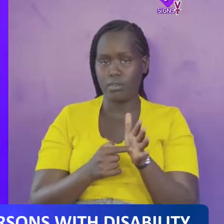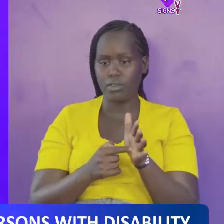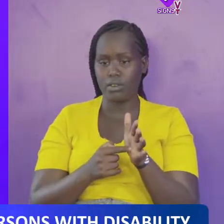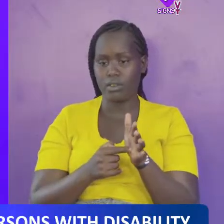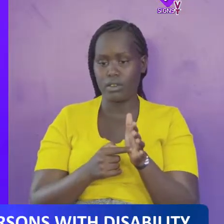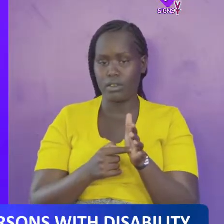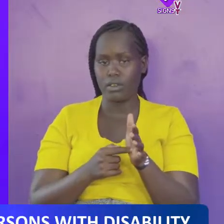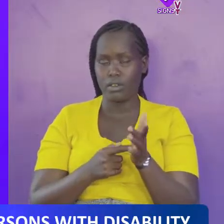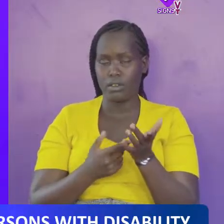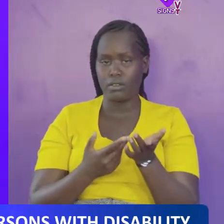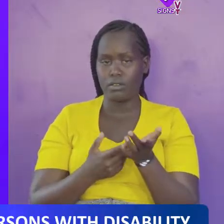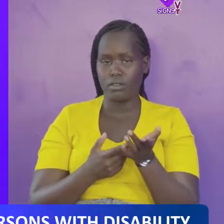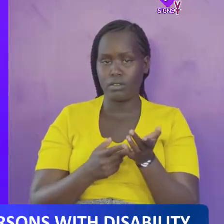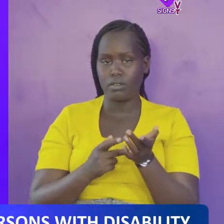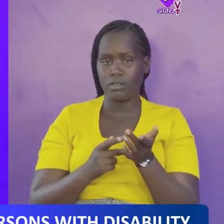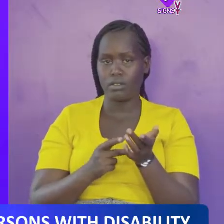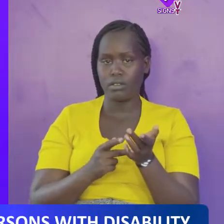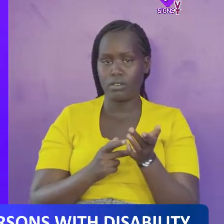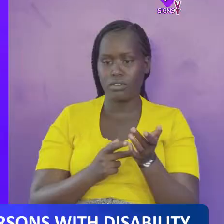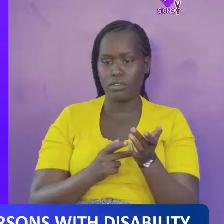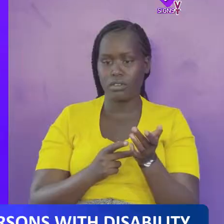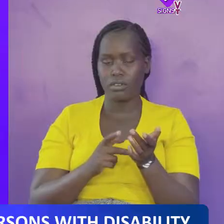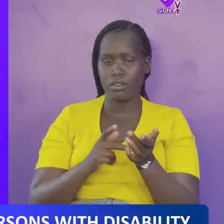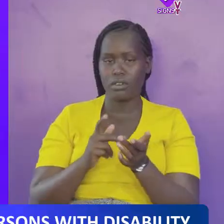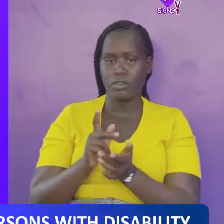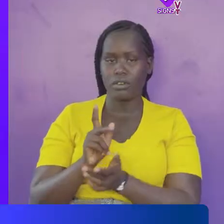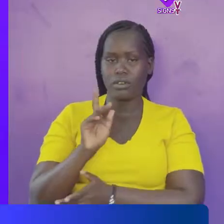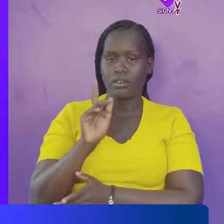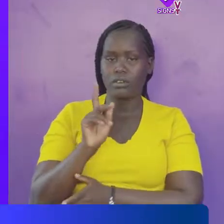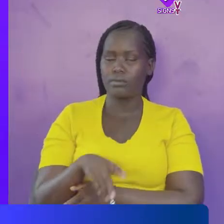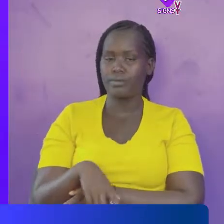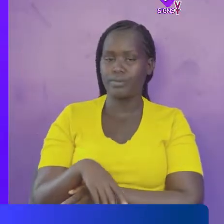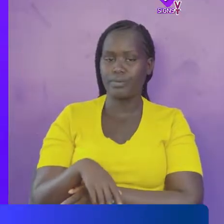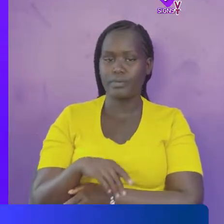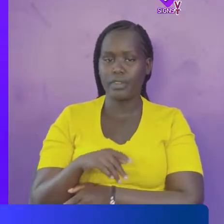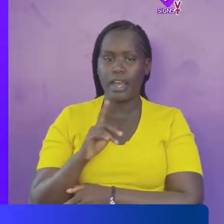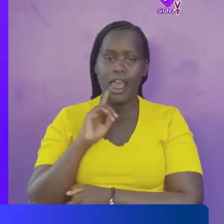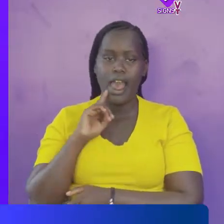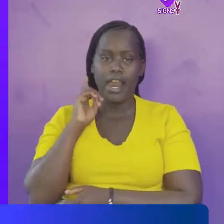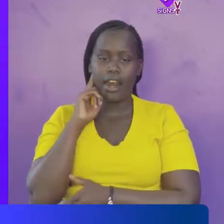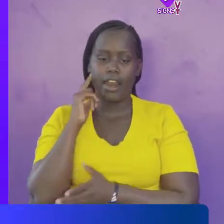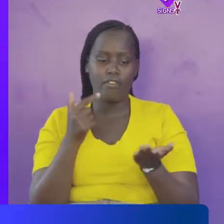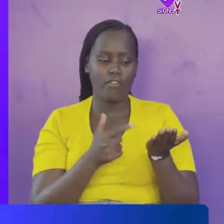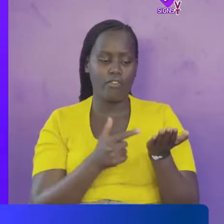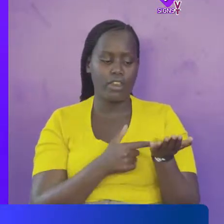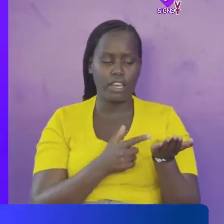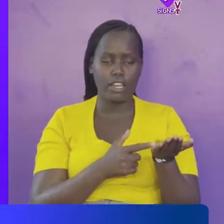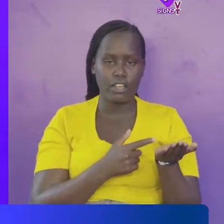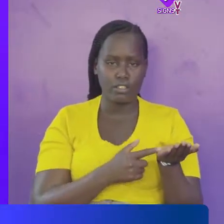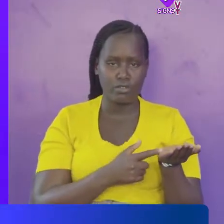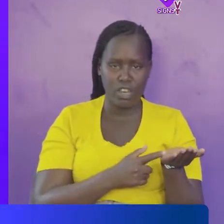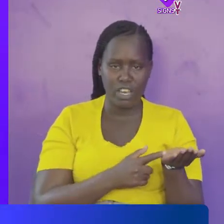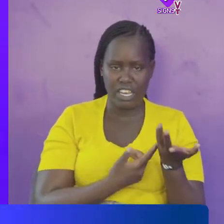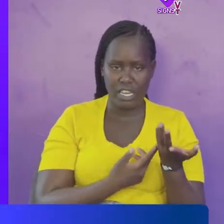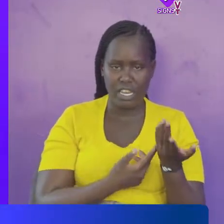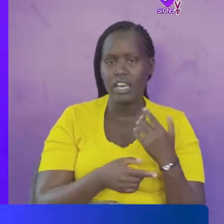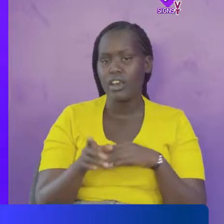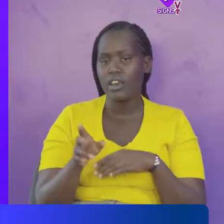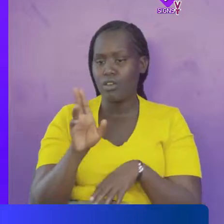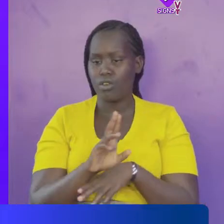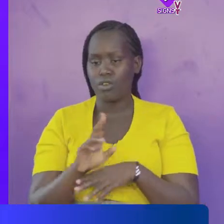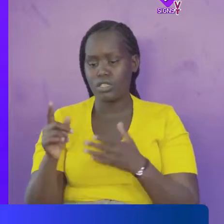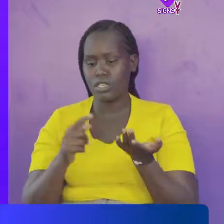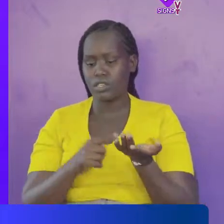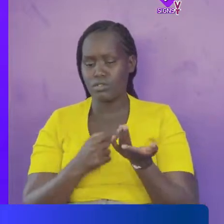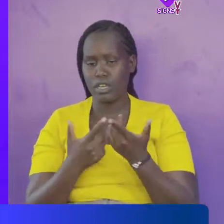Kiwete, Kiziwi, Kipofu. You know, according to the Swahili grammar, that belongs